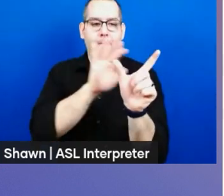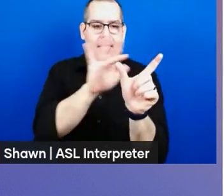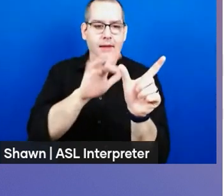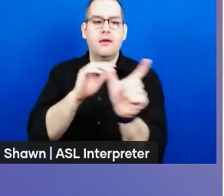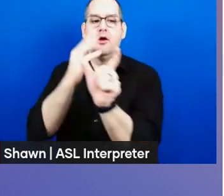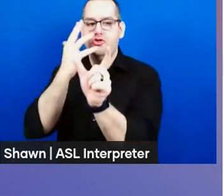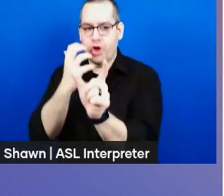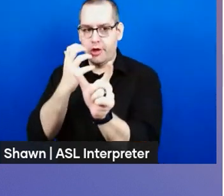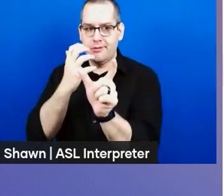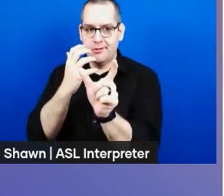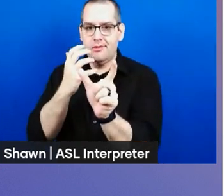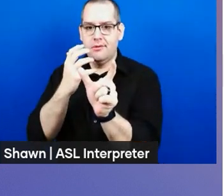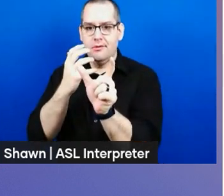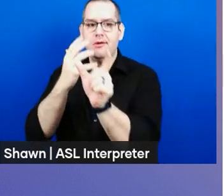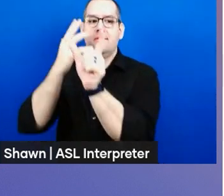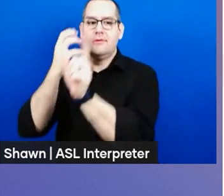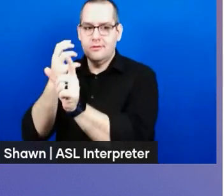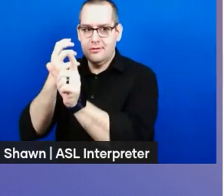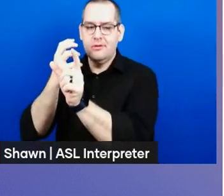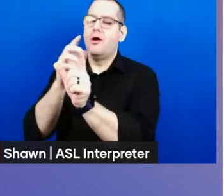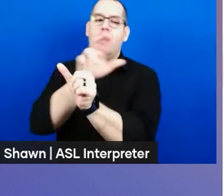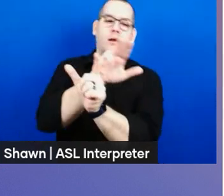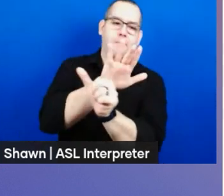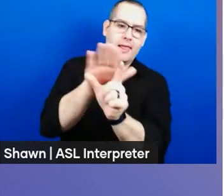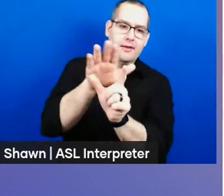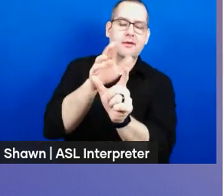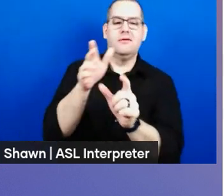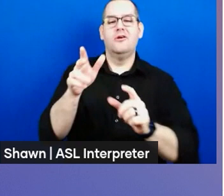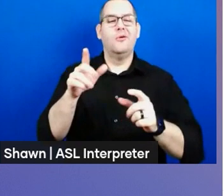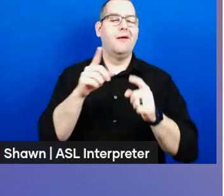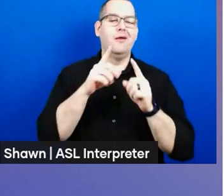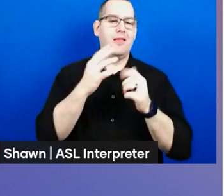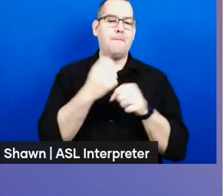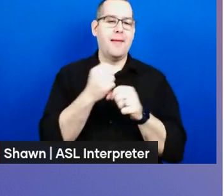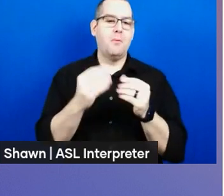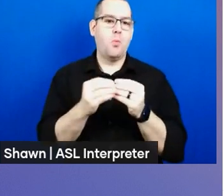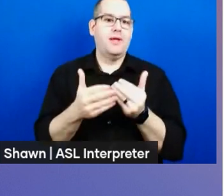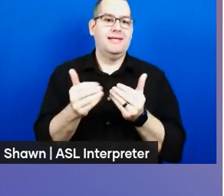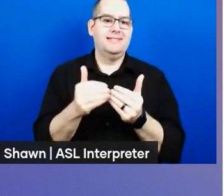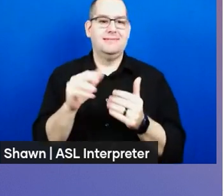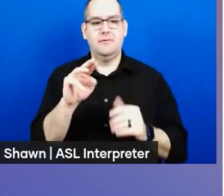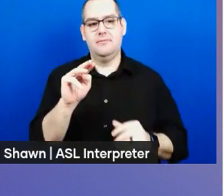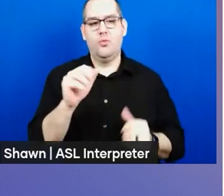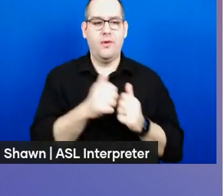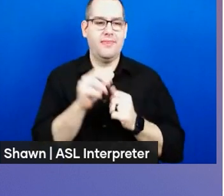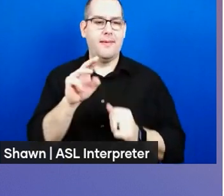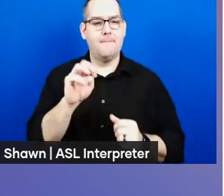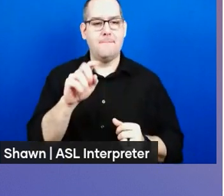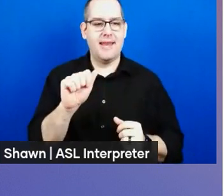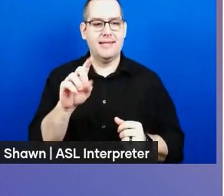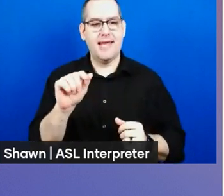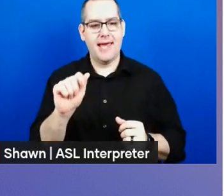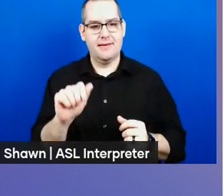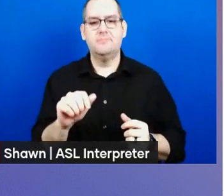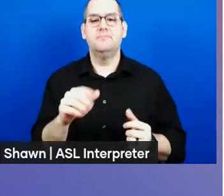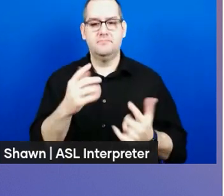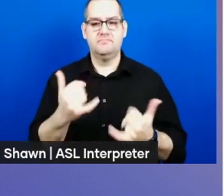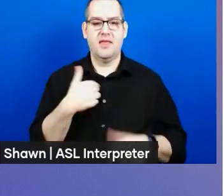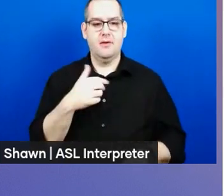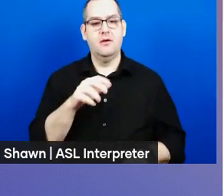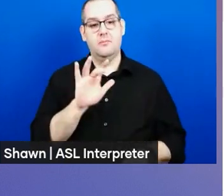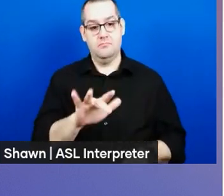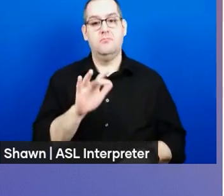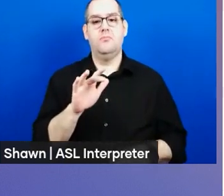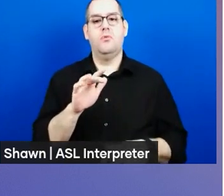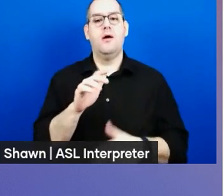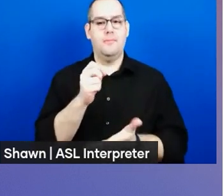actual metadata that we're passing around and keeping in Hermes, which in my opinion is a lot nicer. But yeah, if I do want to mark it